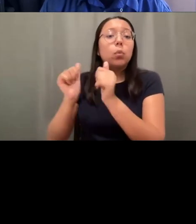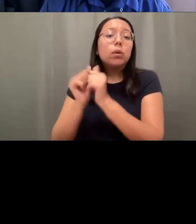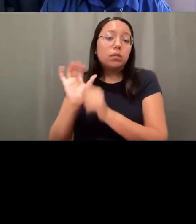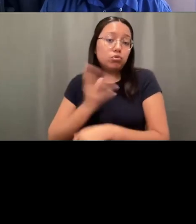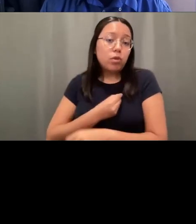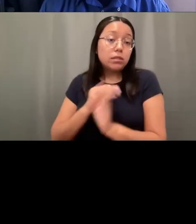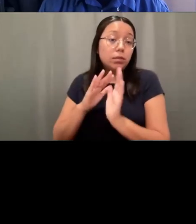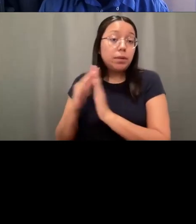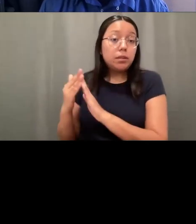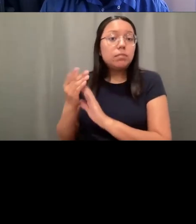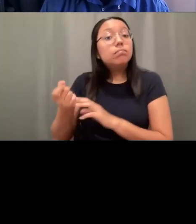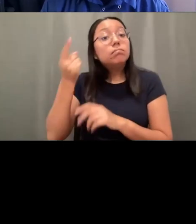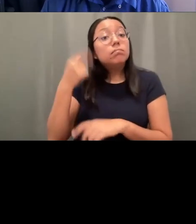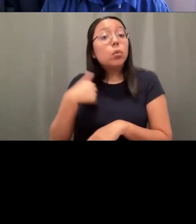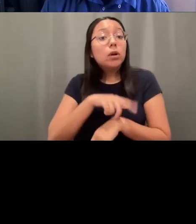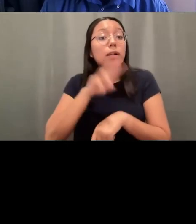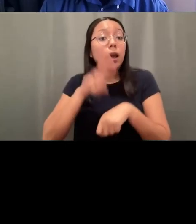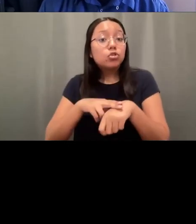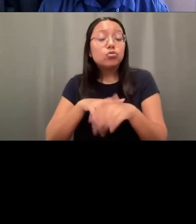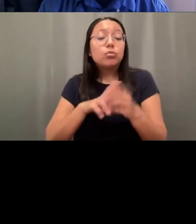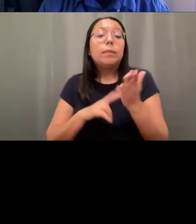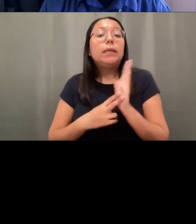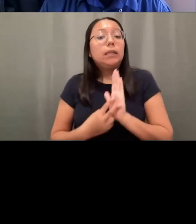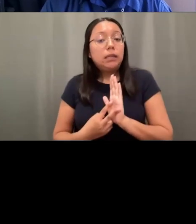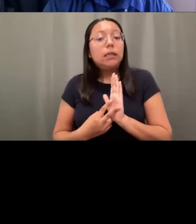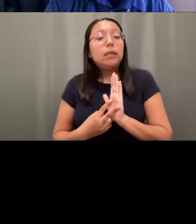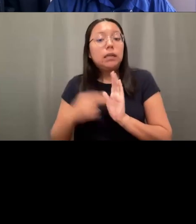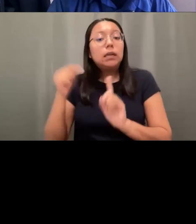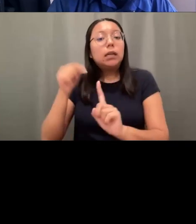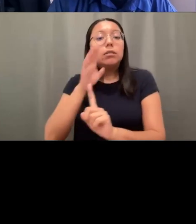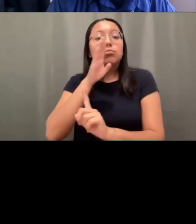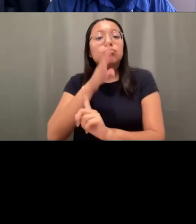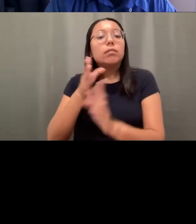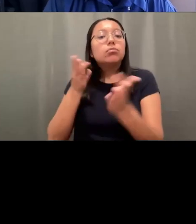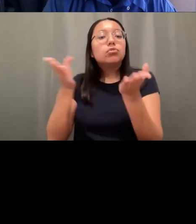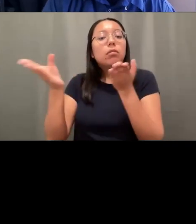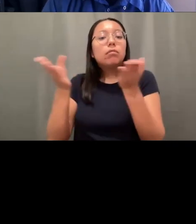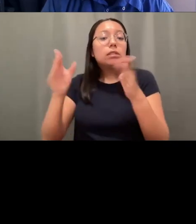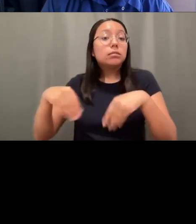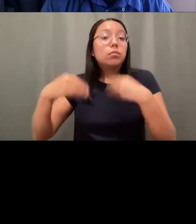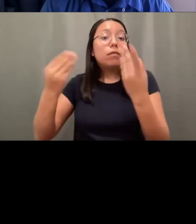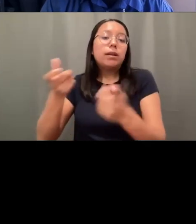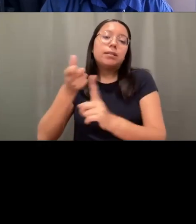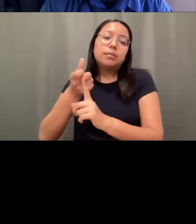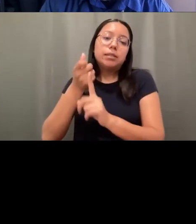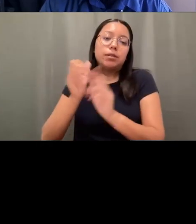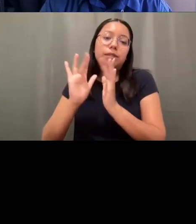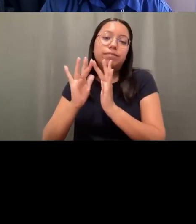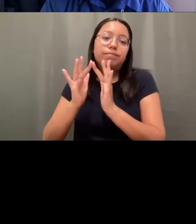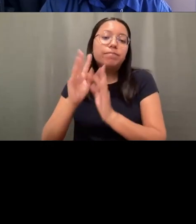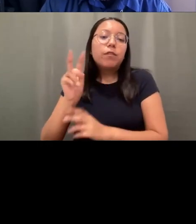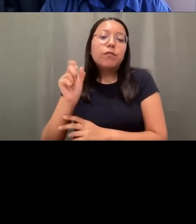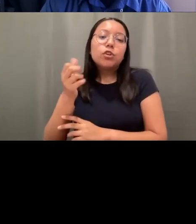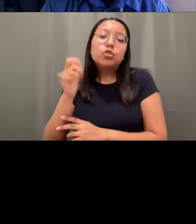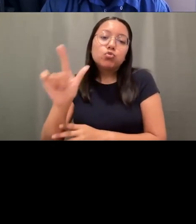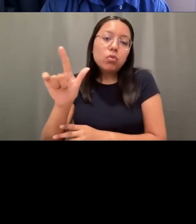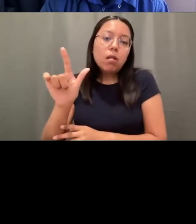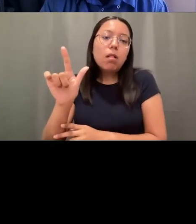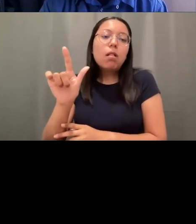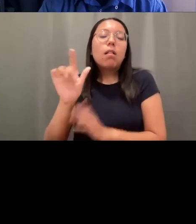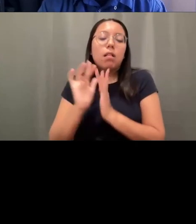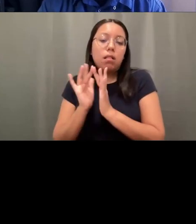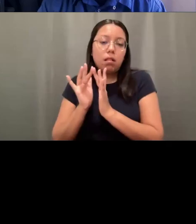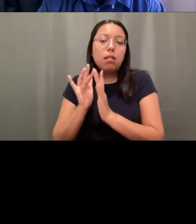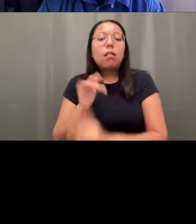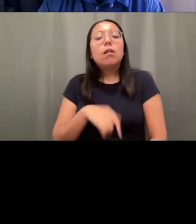that those direct services are virtual in nature. We try to be survivor-centered,